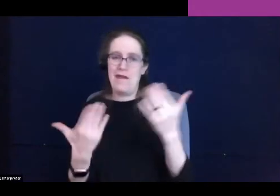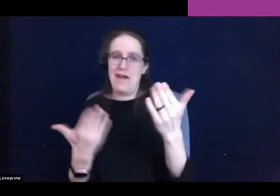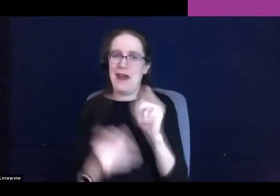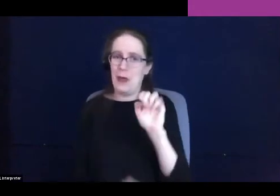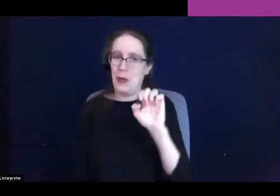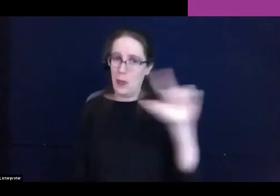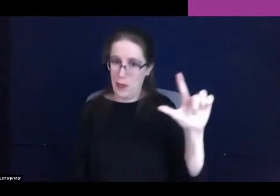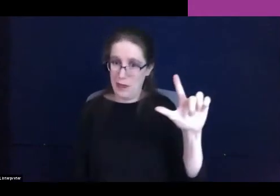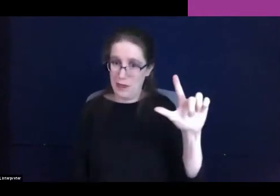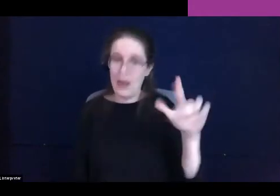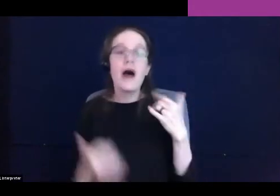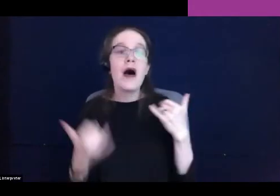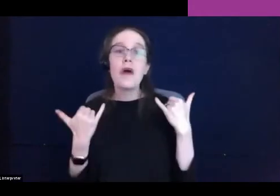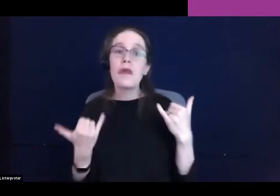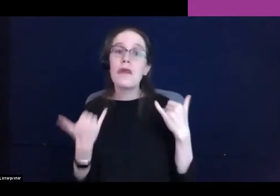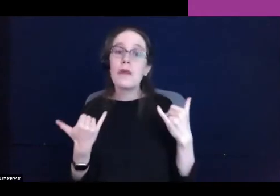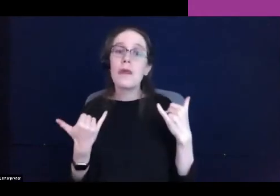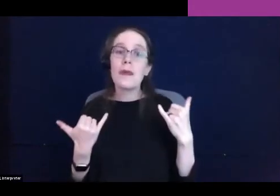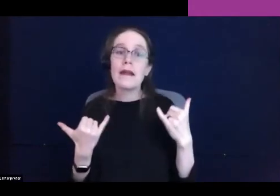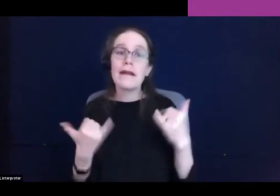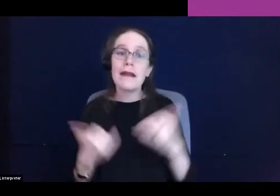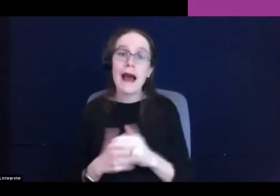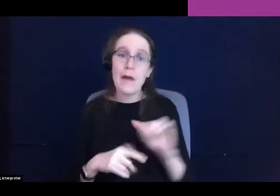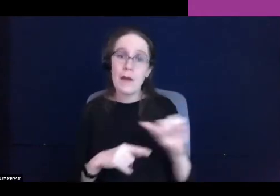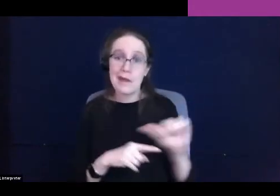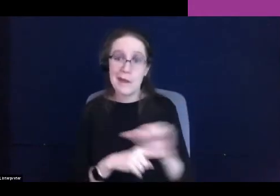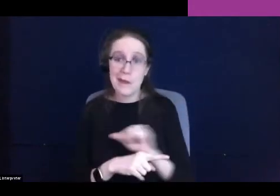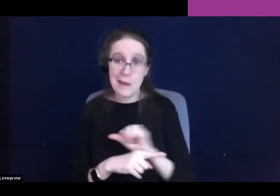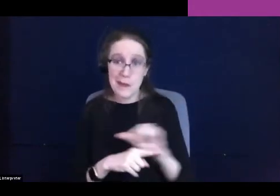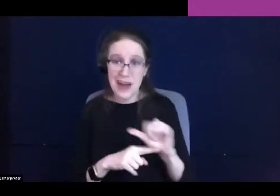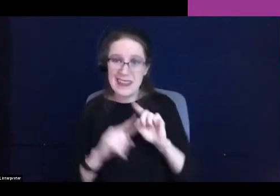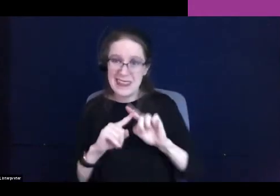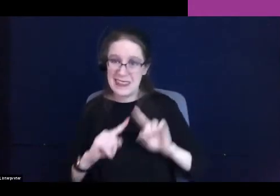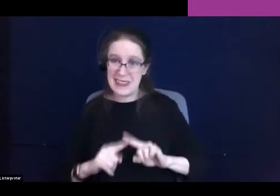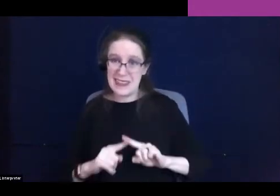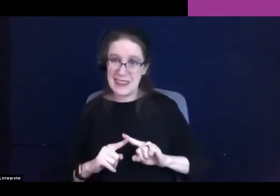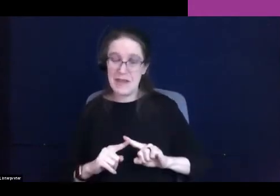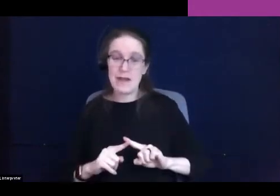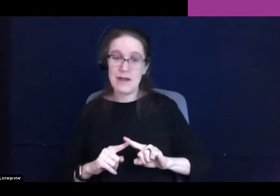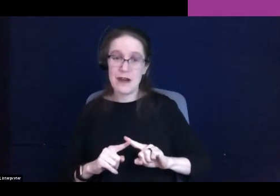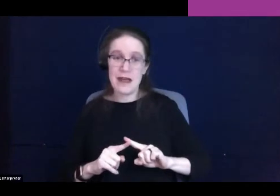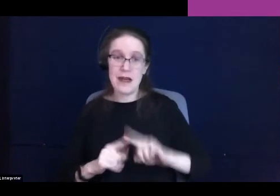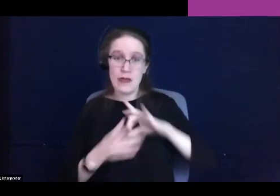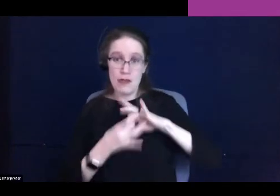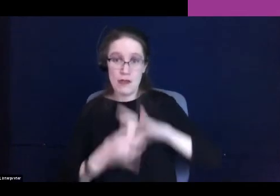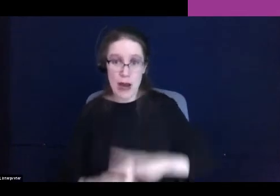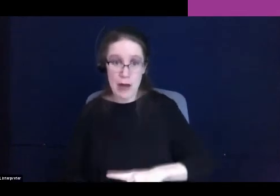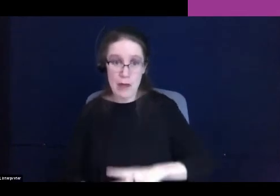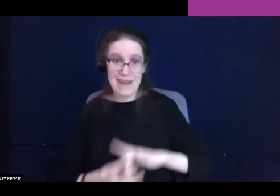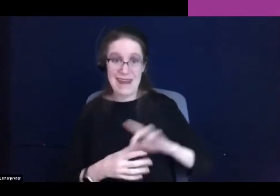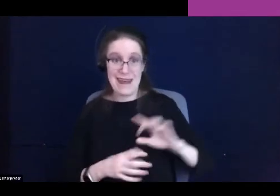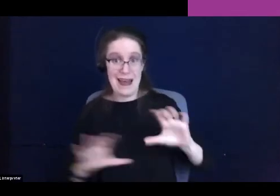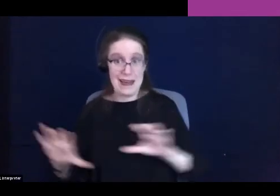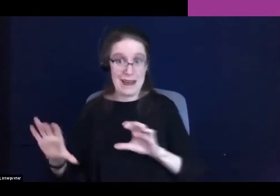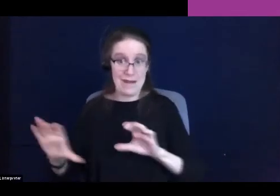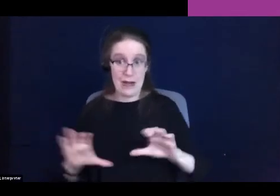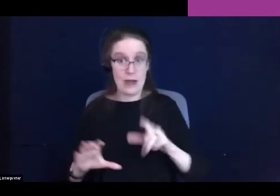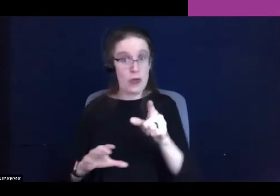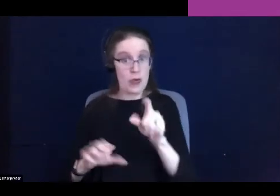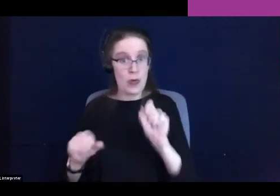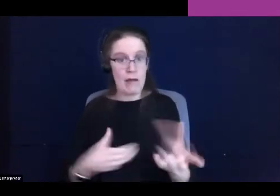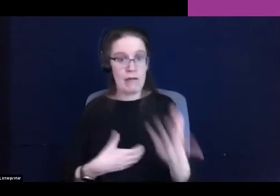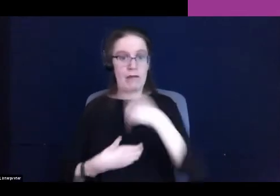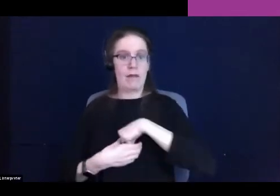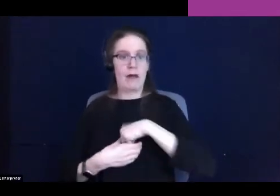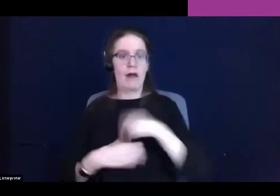we're now going to go through and practice some different grounding exercises together that you can use with survivors.